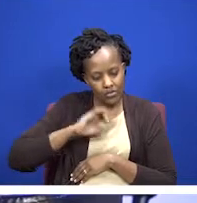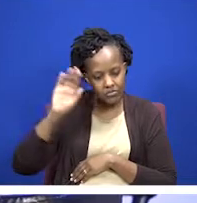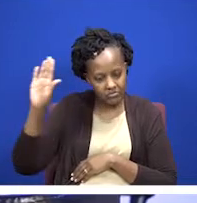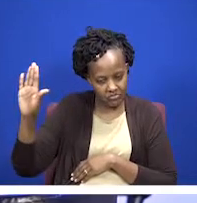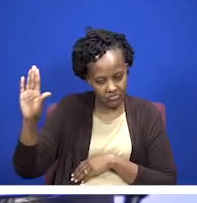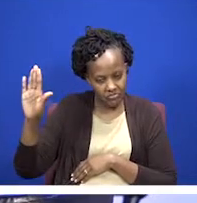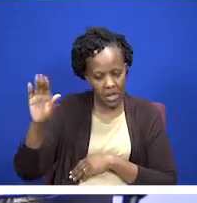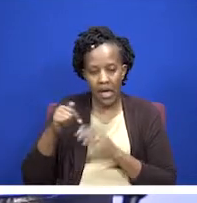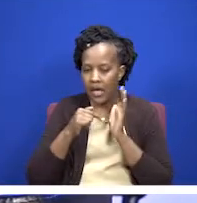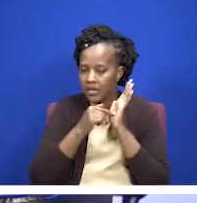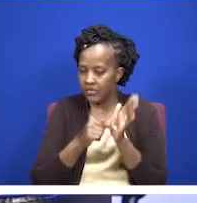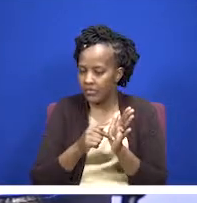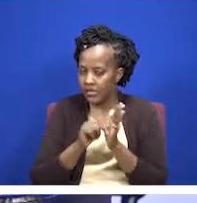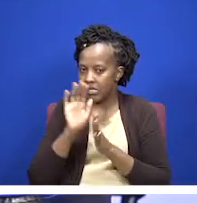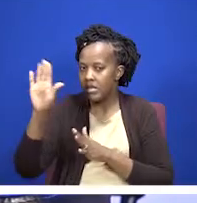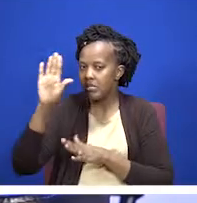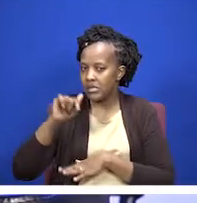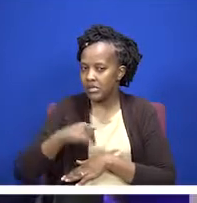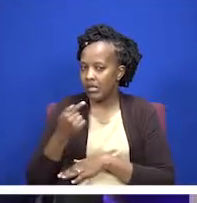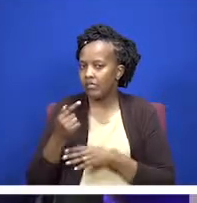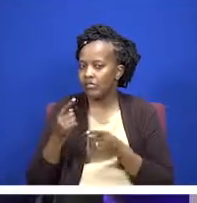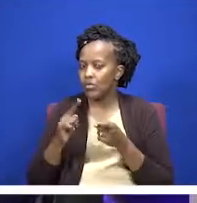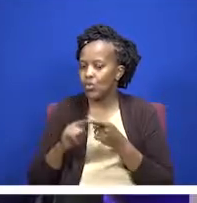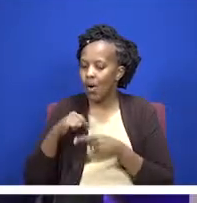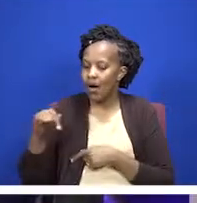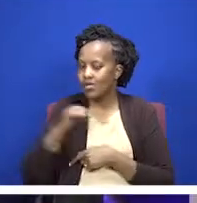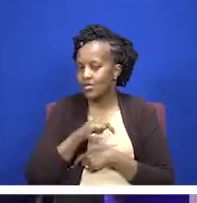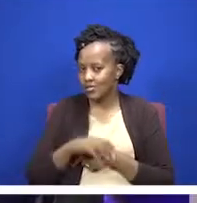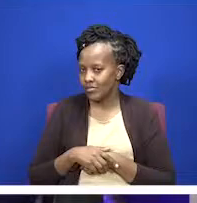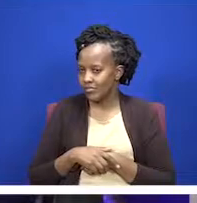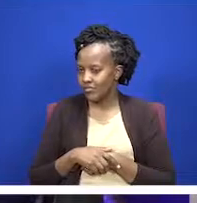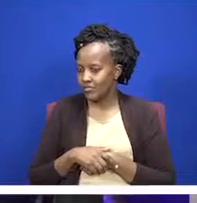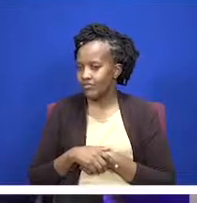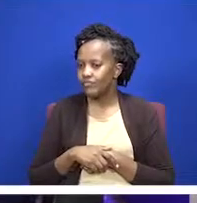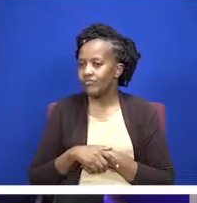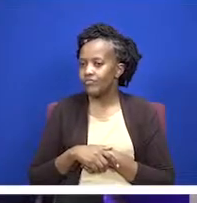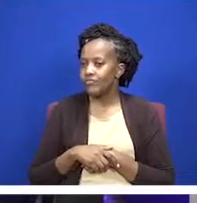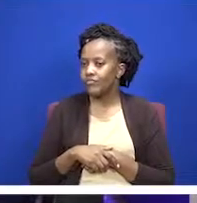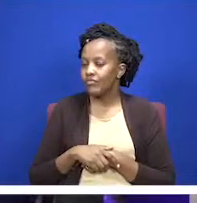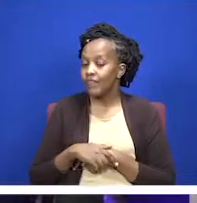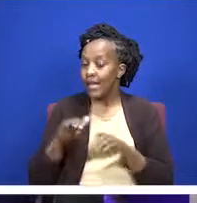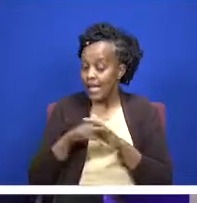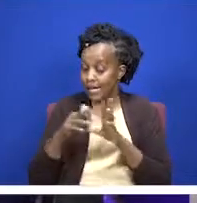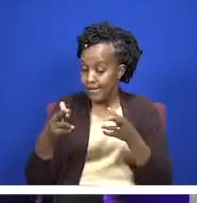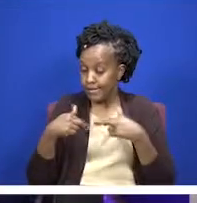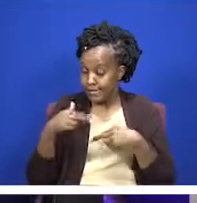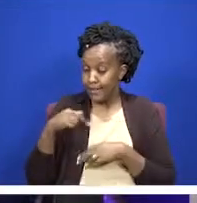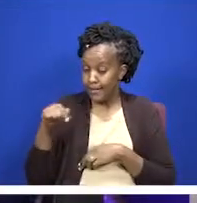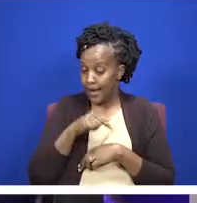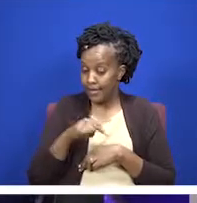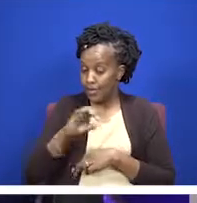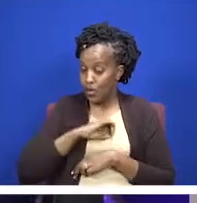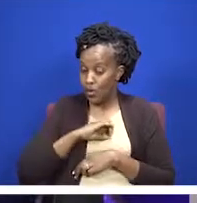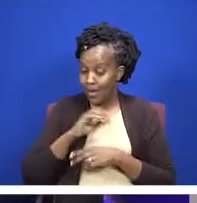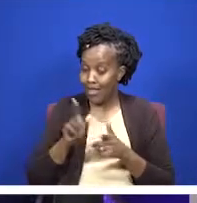he reveals himself to us. Very good. He receives us as his own. And in receiving us as his own, he